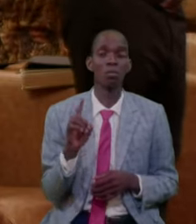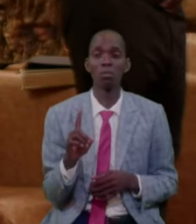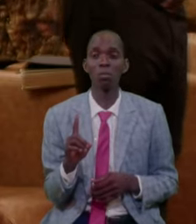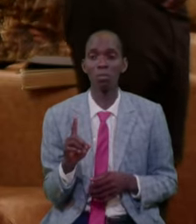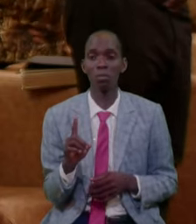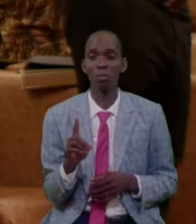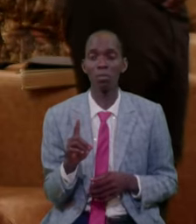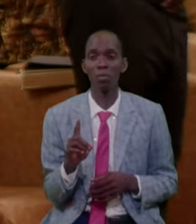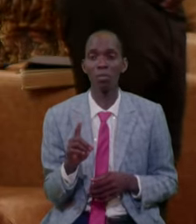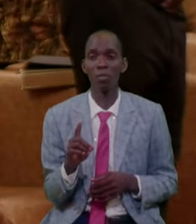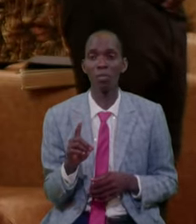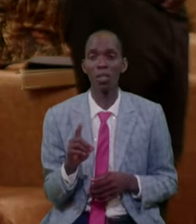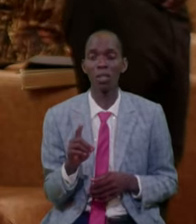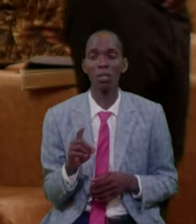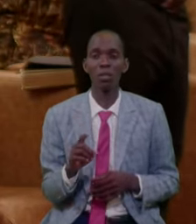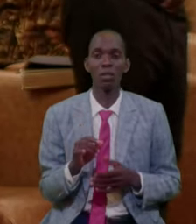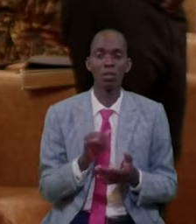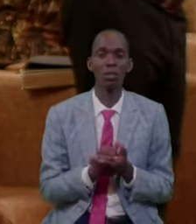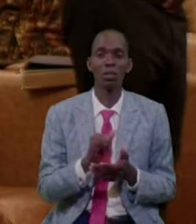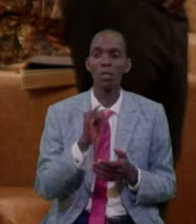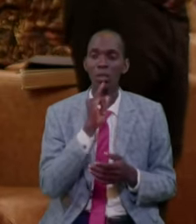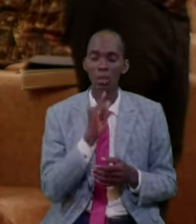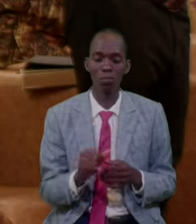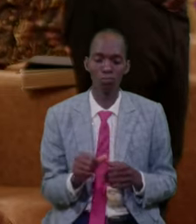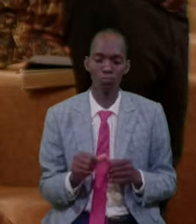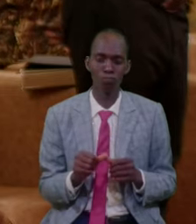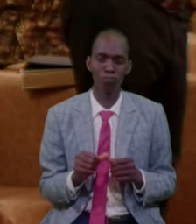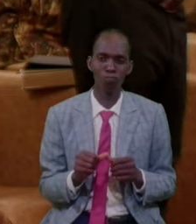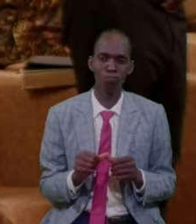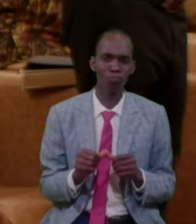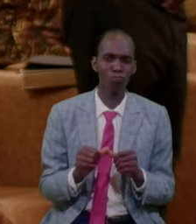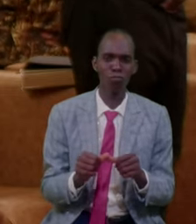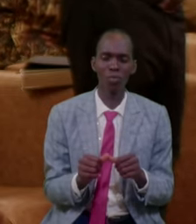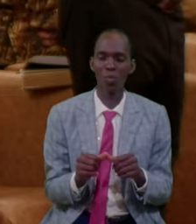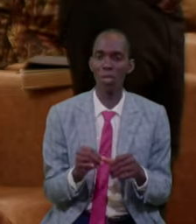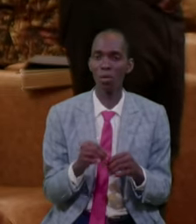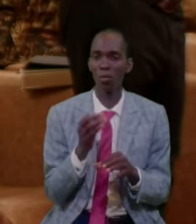you are steadfast in faith or you are shaky,